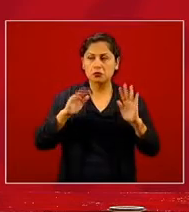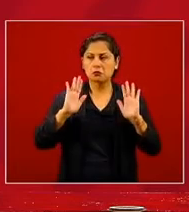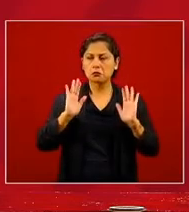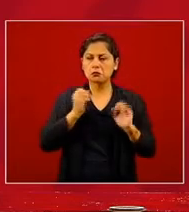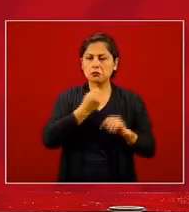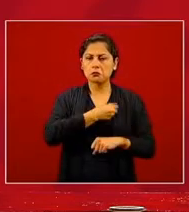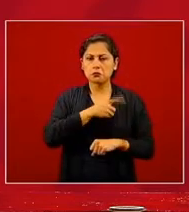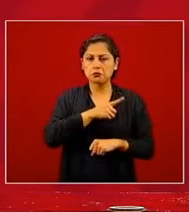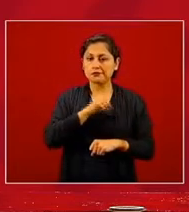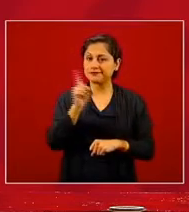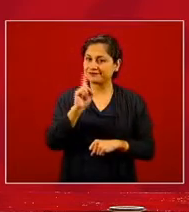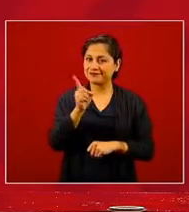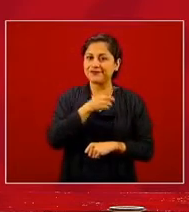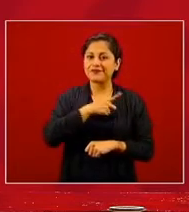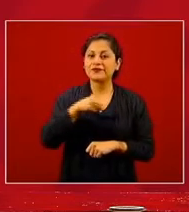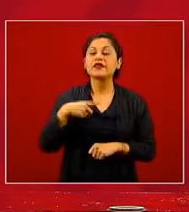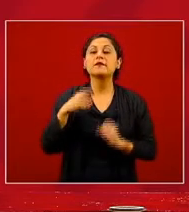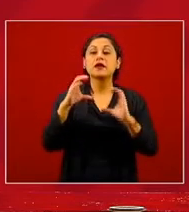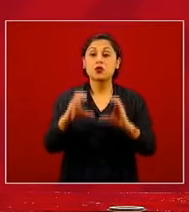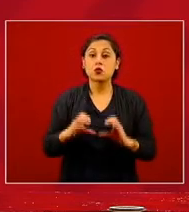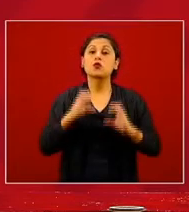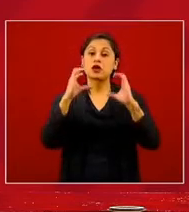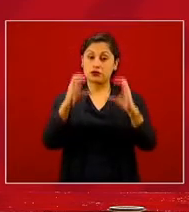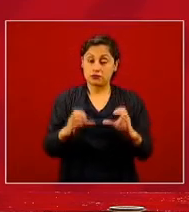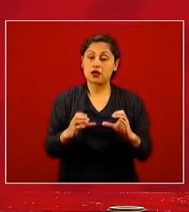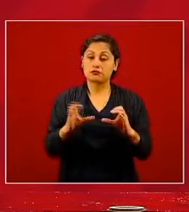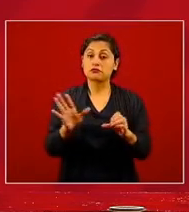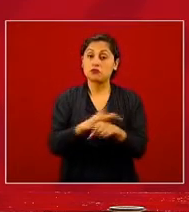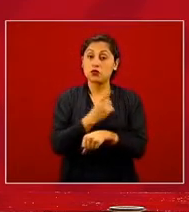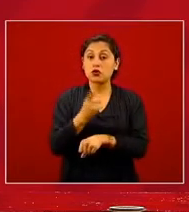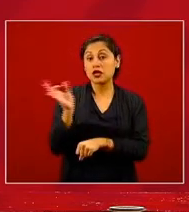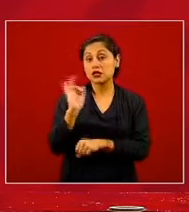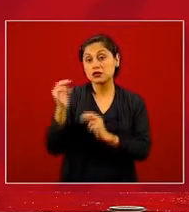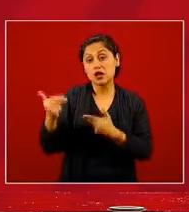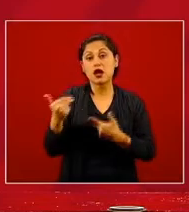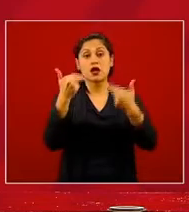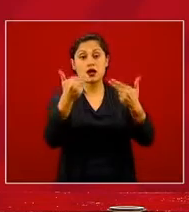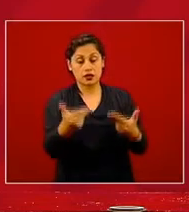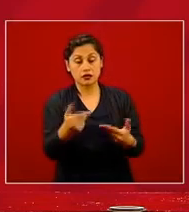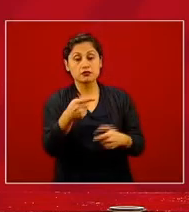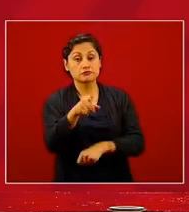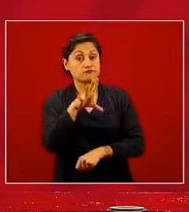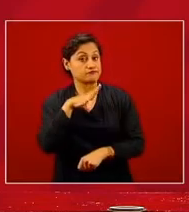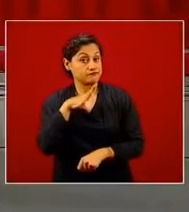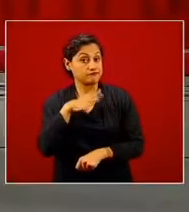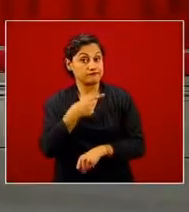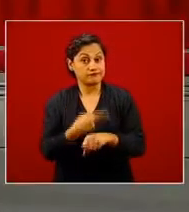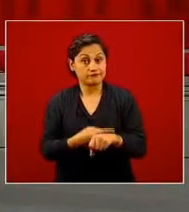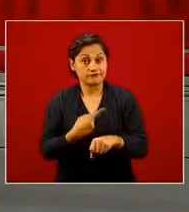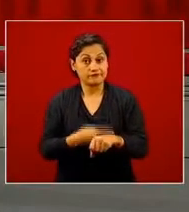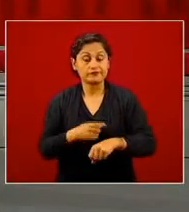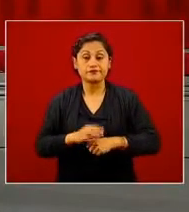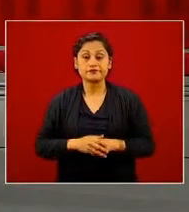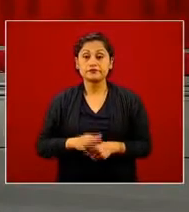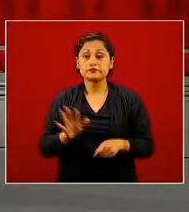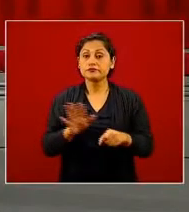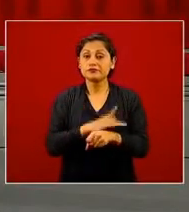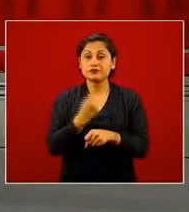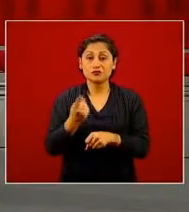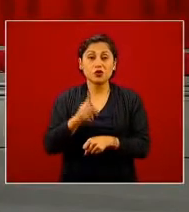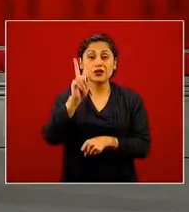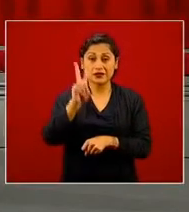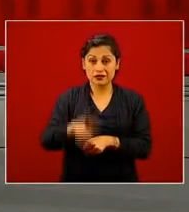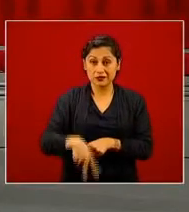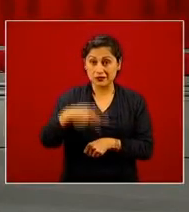it's advisable that they have to take additional precautions, and they have to assume that they might as well be among this high